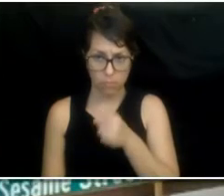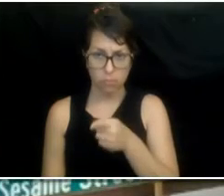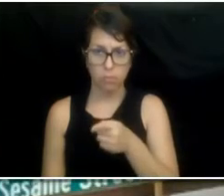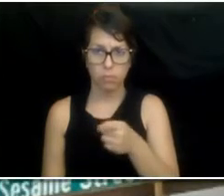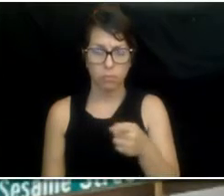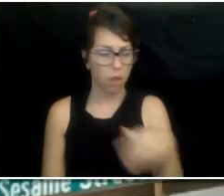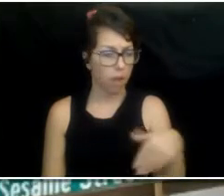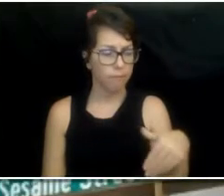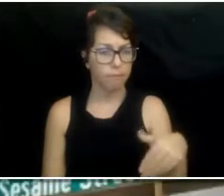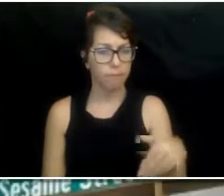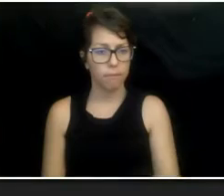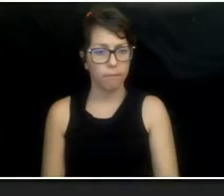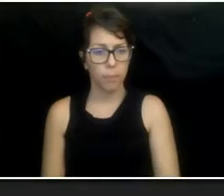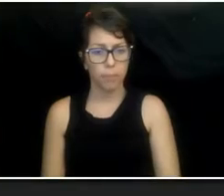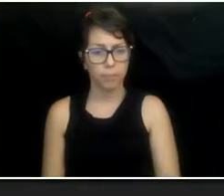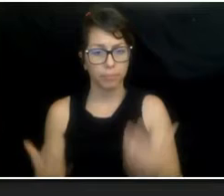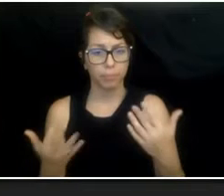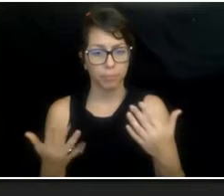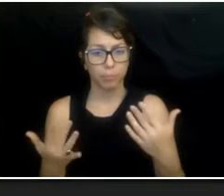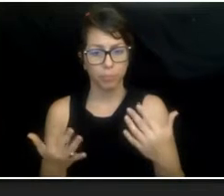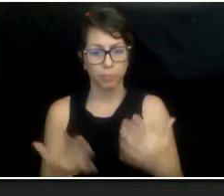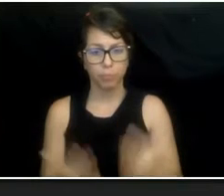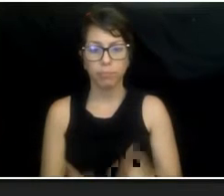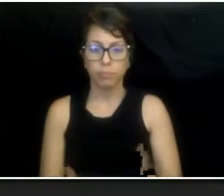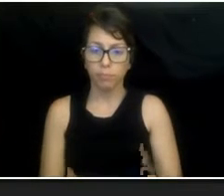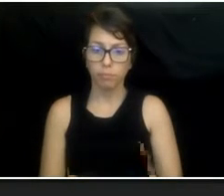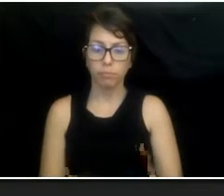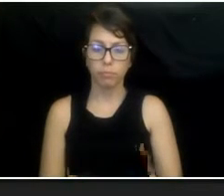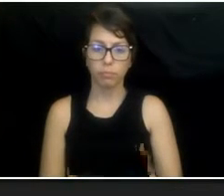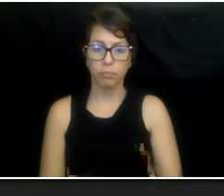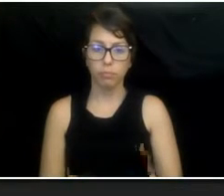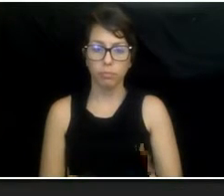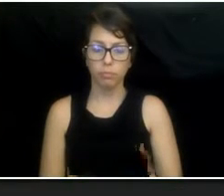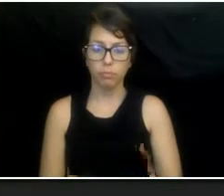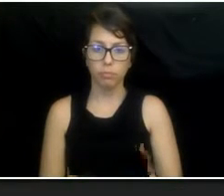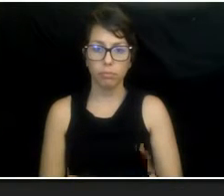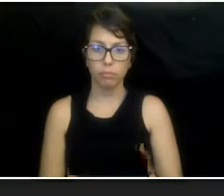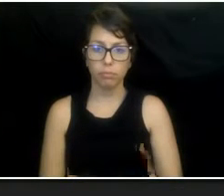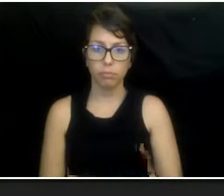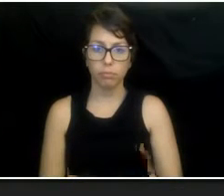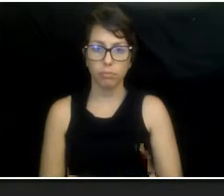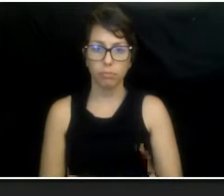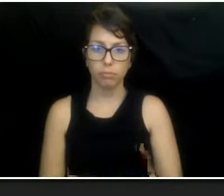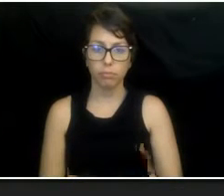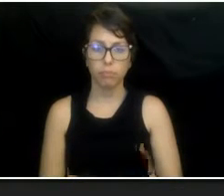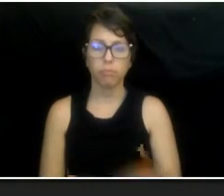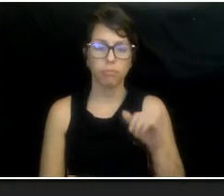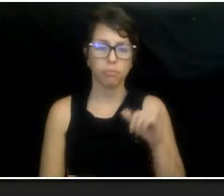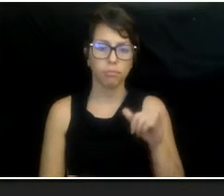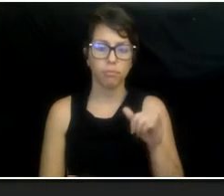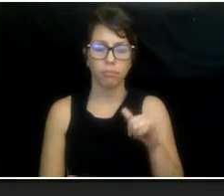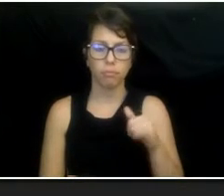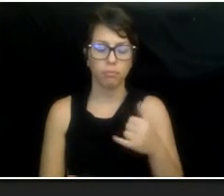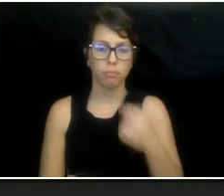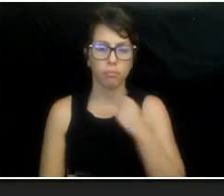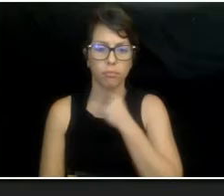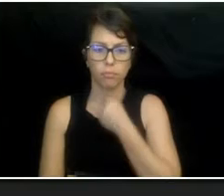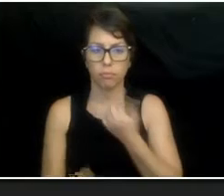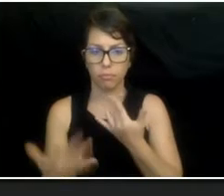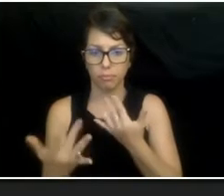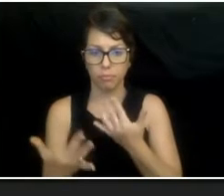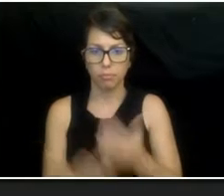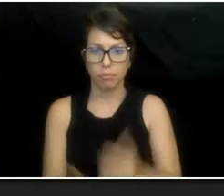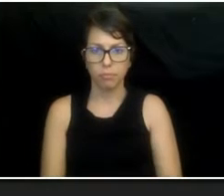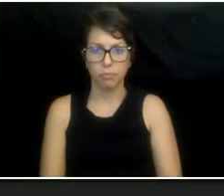Leader uh thank you so much for doing this timely hearing I I really was holding on uh because I wanted to obviously the